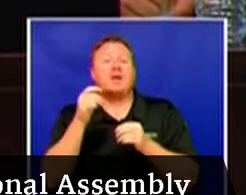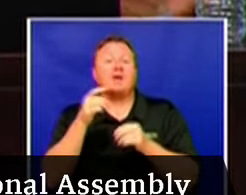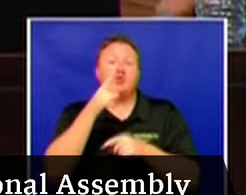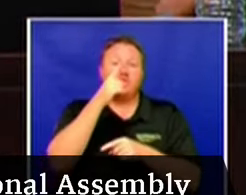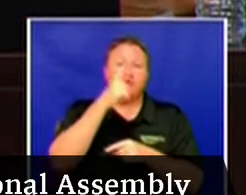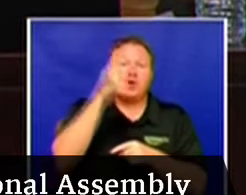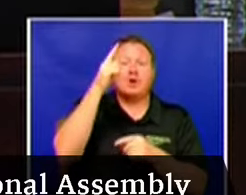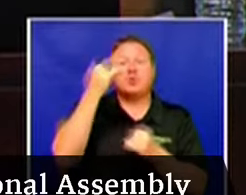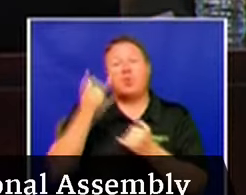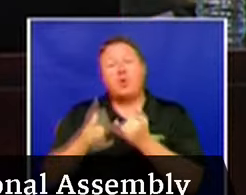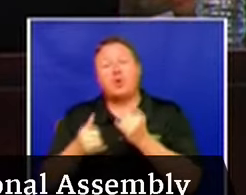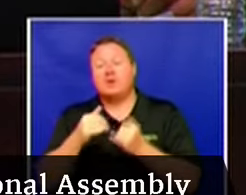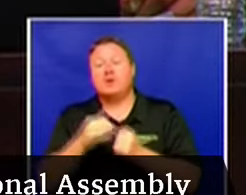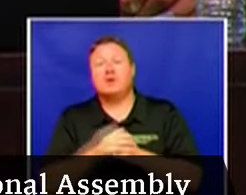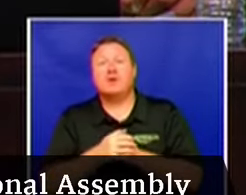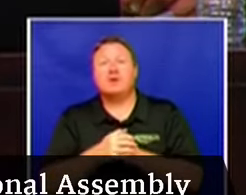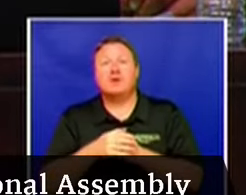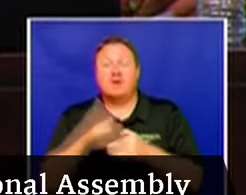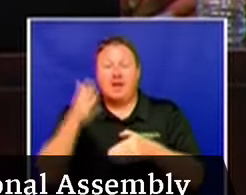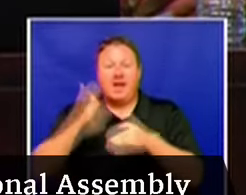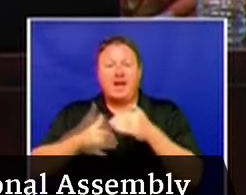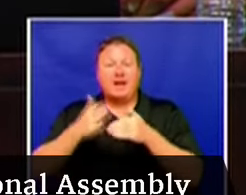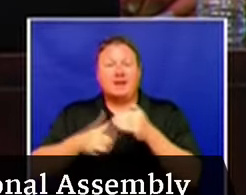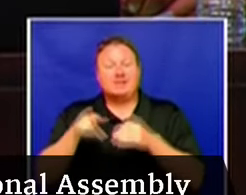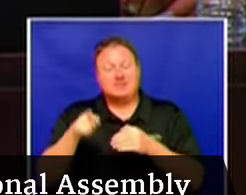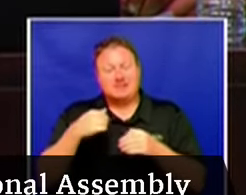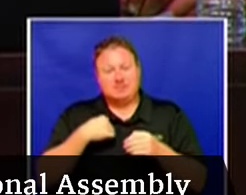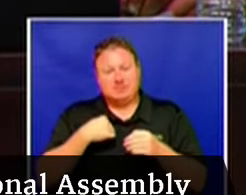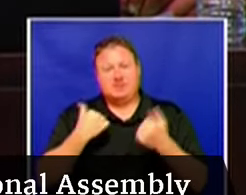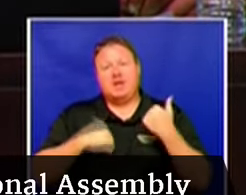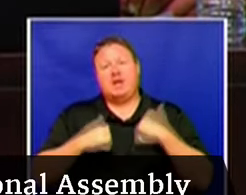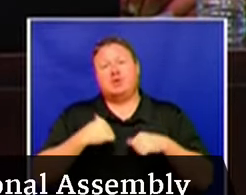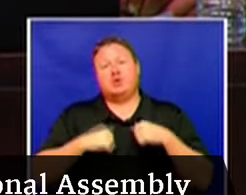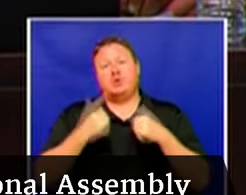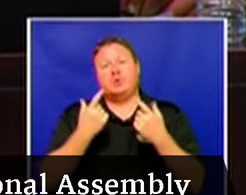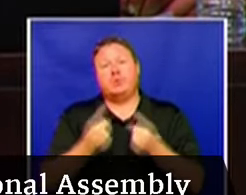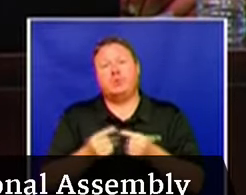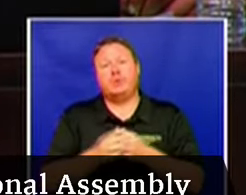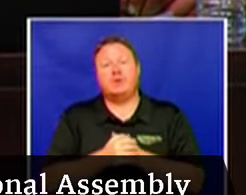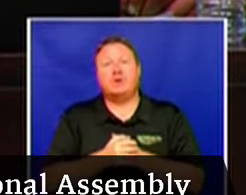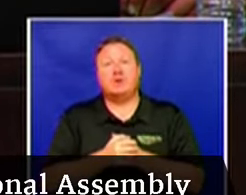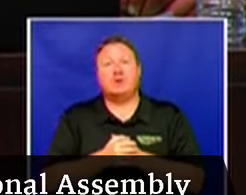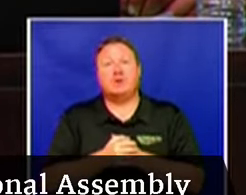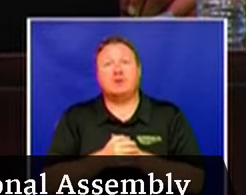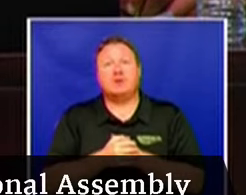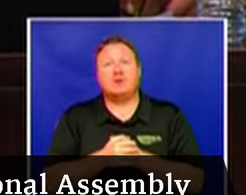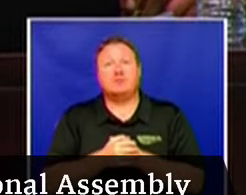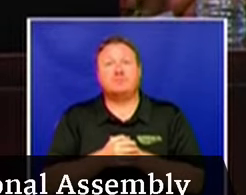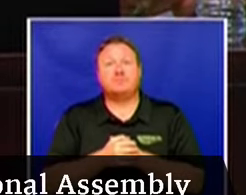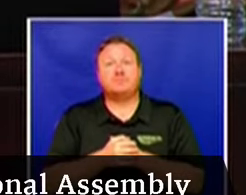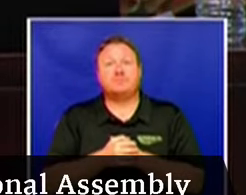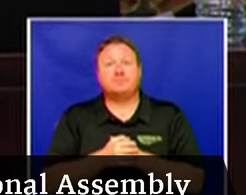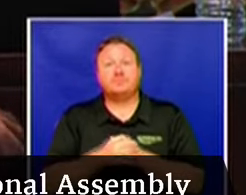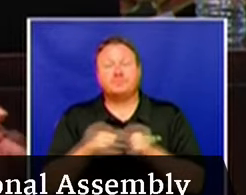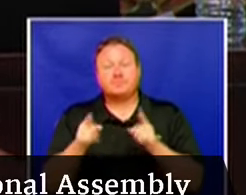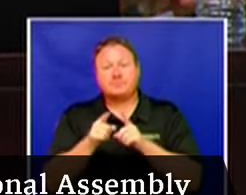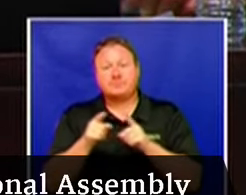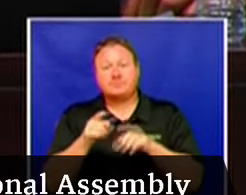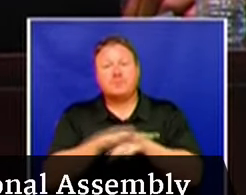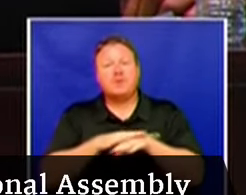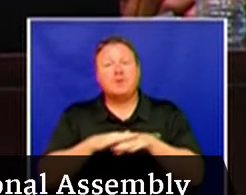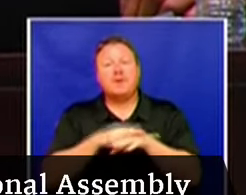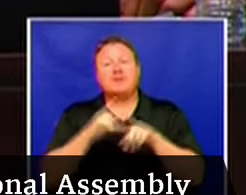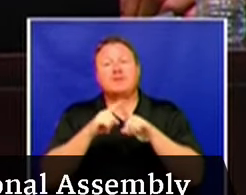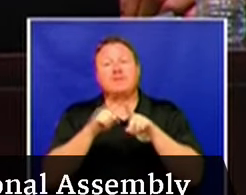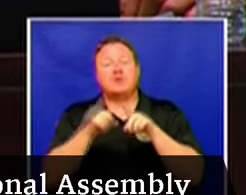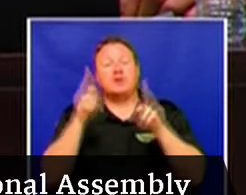in the end, I'm the one who took the action, and based also on a number of factors, including what